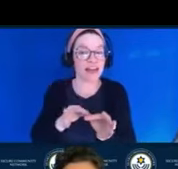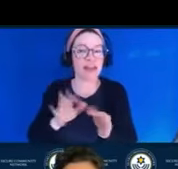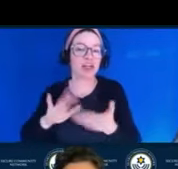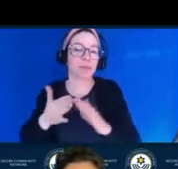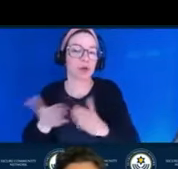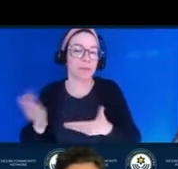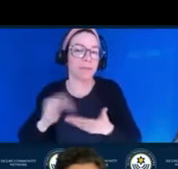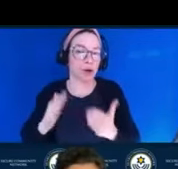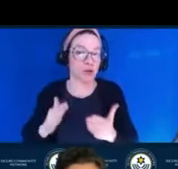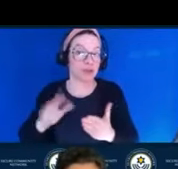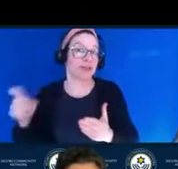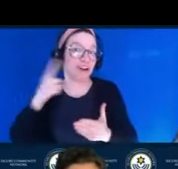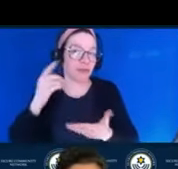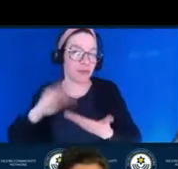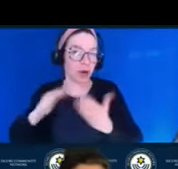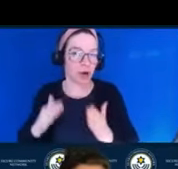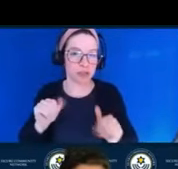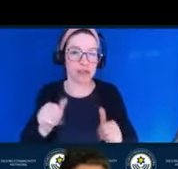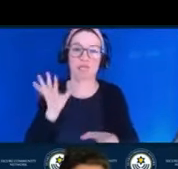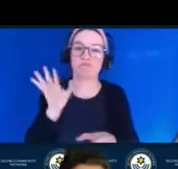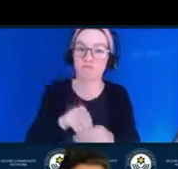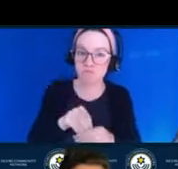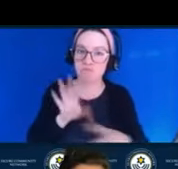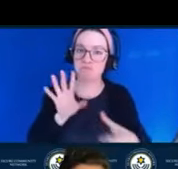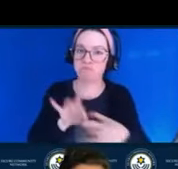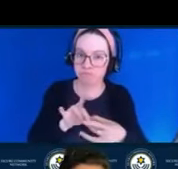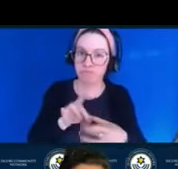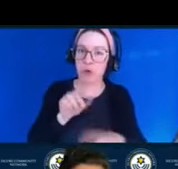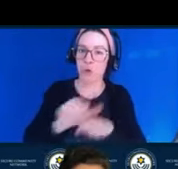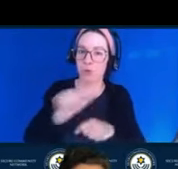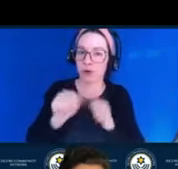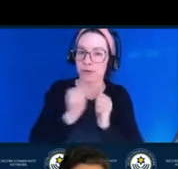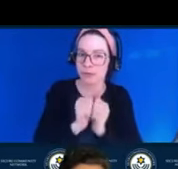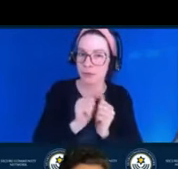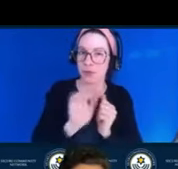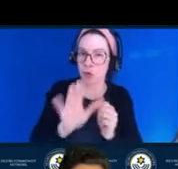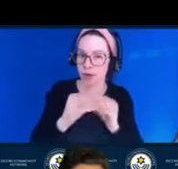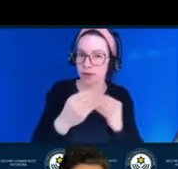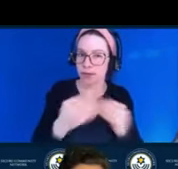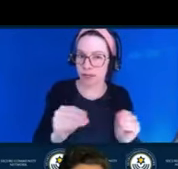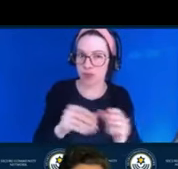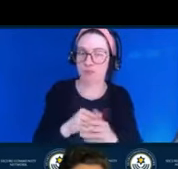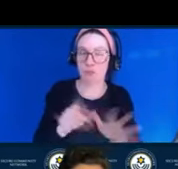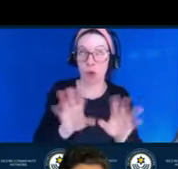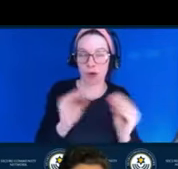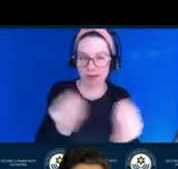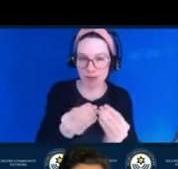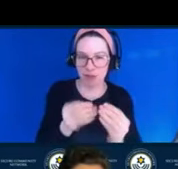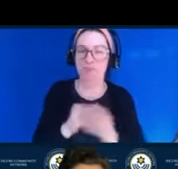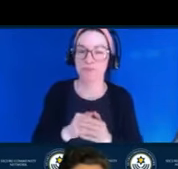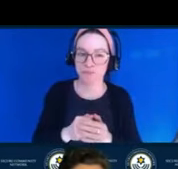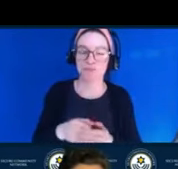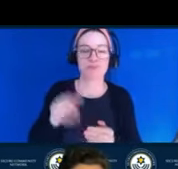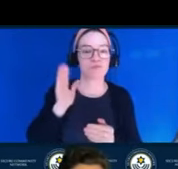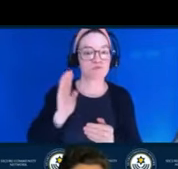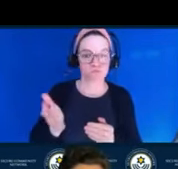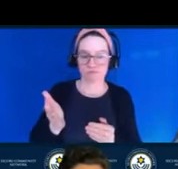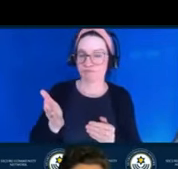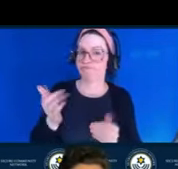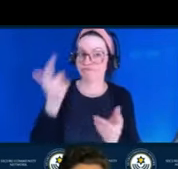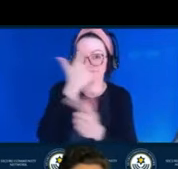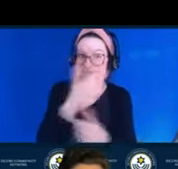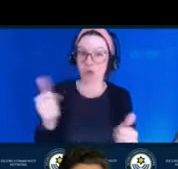even government partners can work within your organization. I will allow and open it up to anyone who wants to kick us off on how we can better